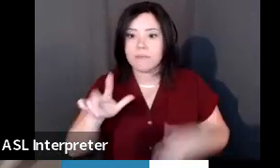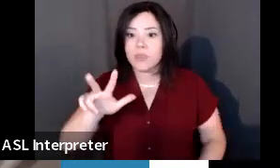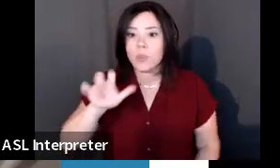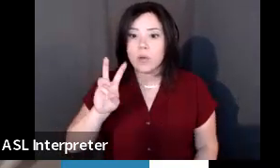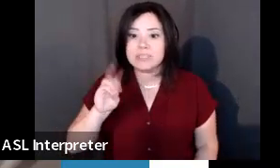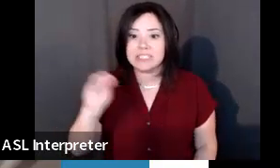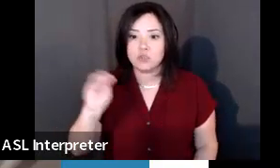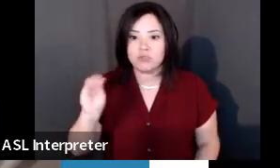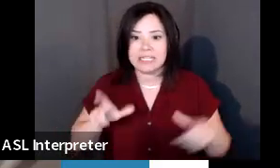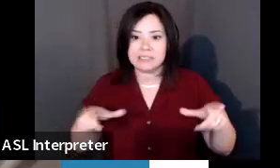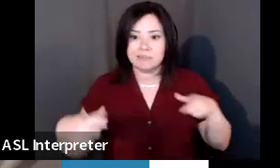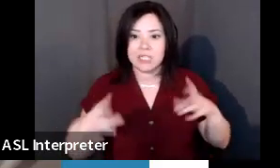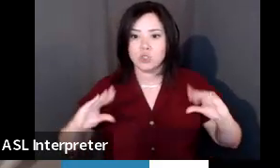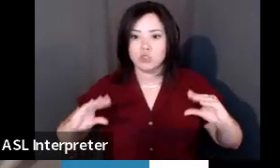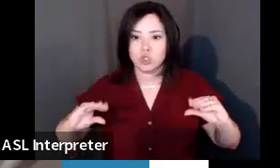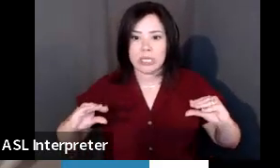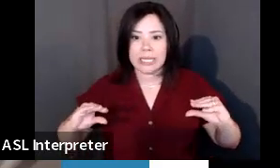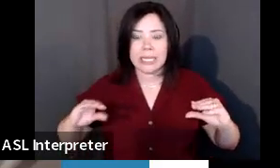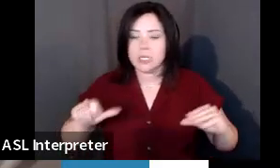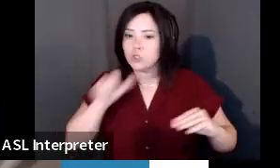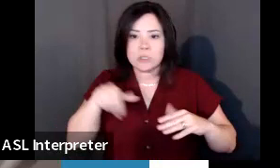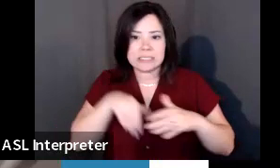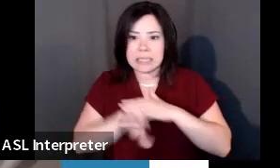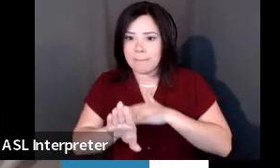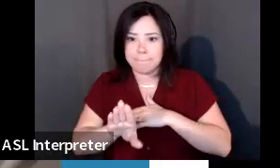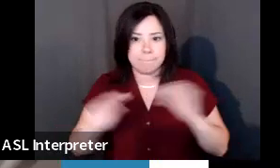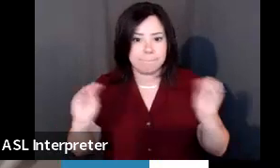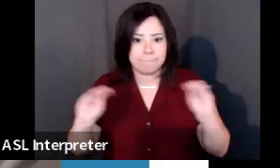cushioned seat with a non-slid bottom.